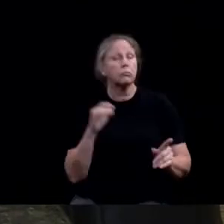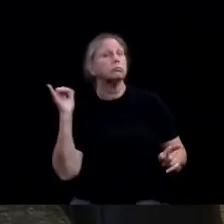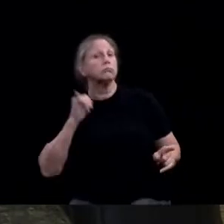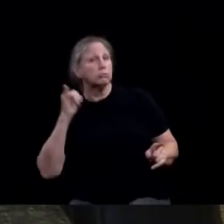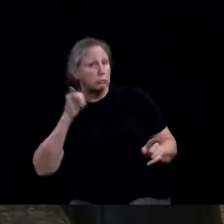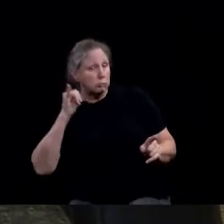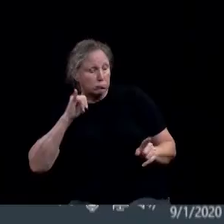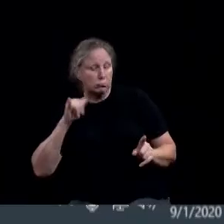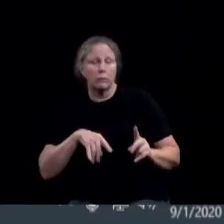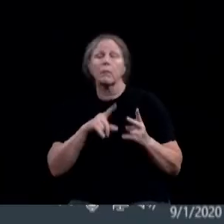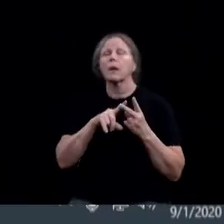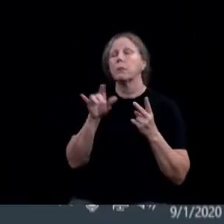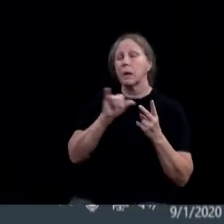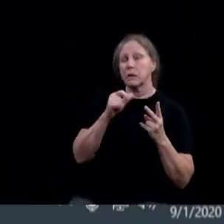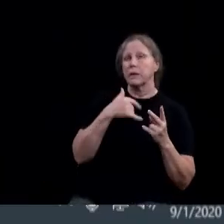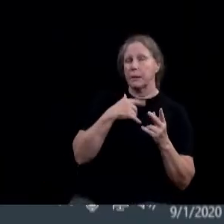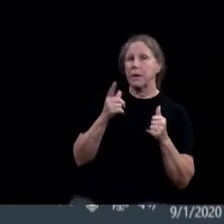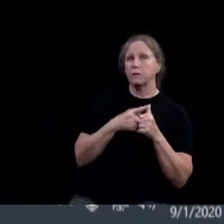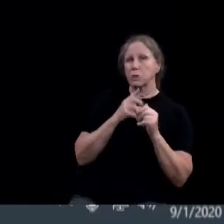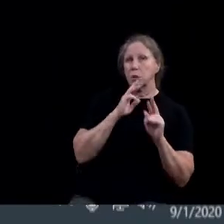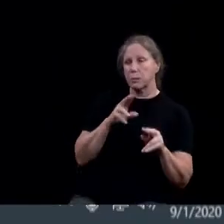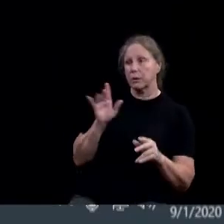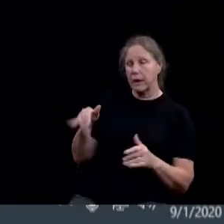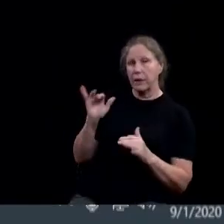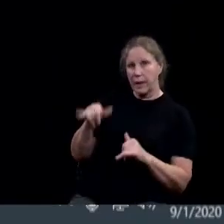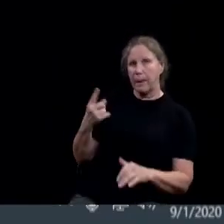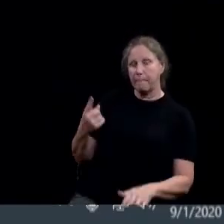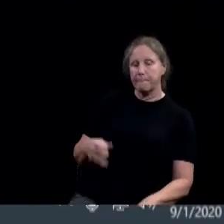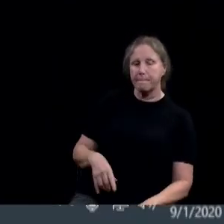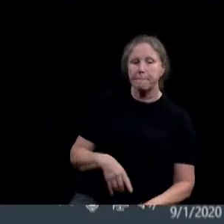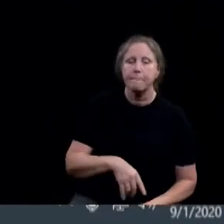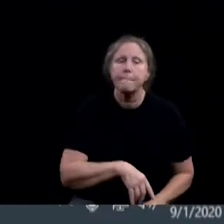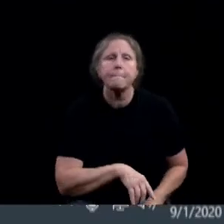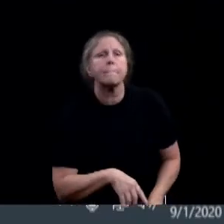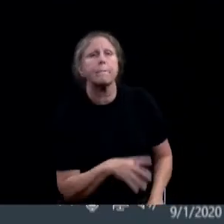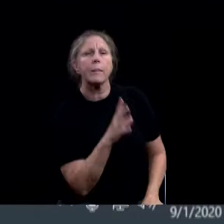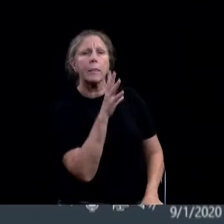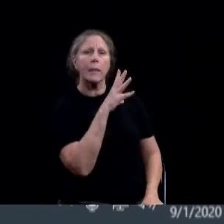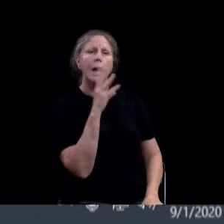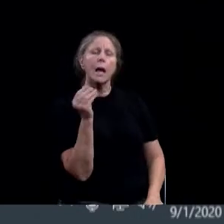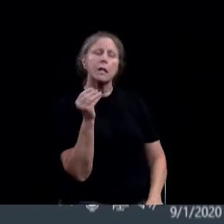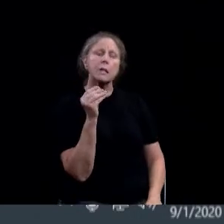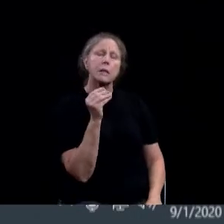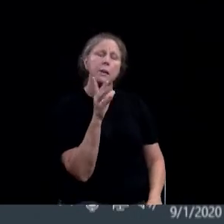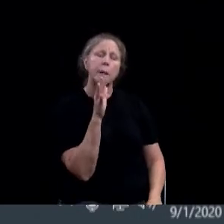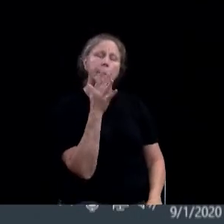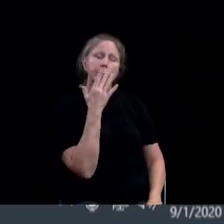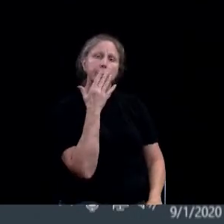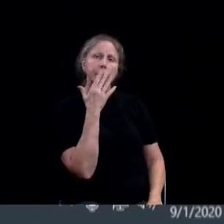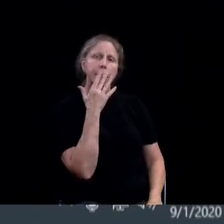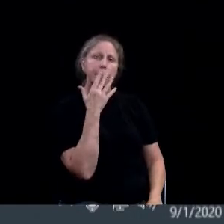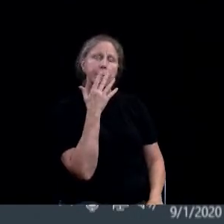Councilmember. And is there a vessel to,